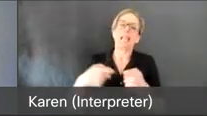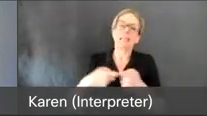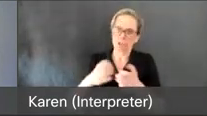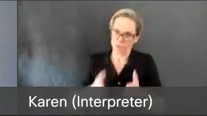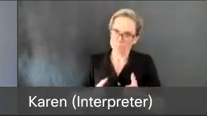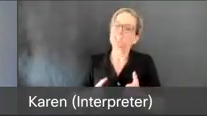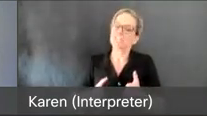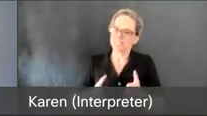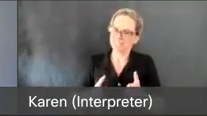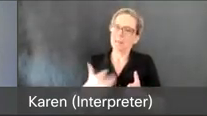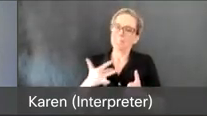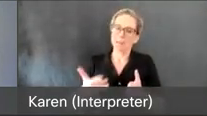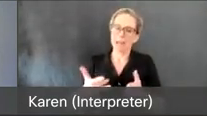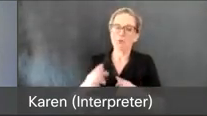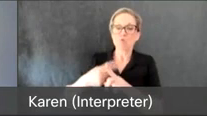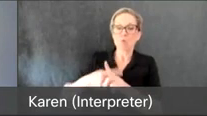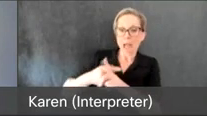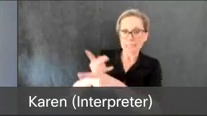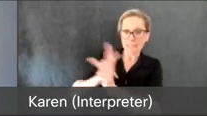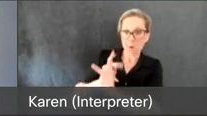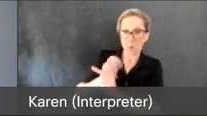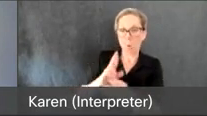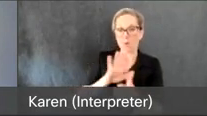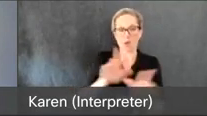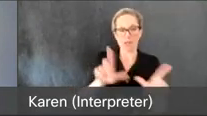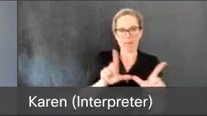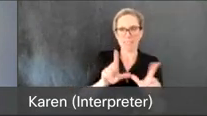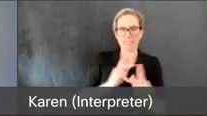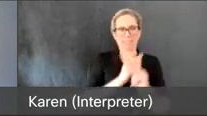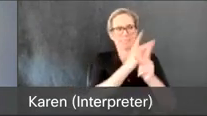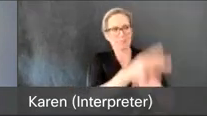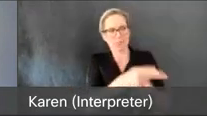are renting or brokering their license to unlicensed